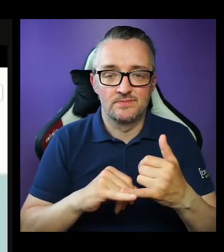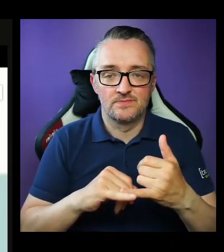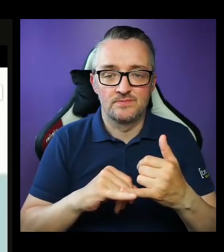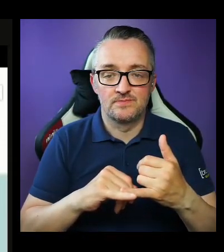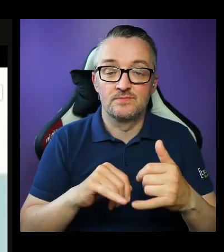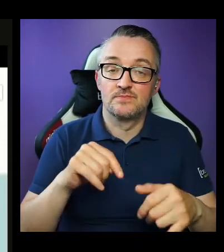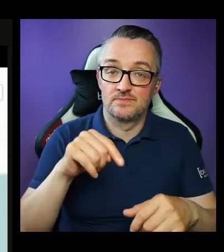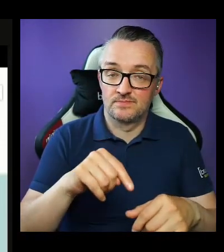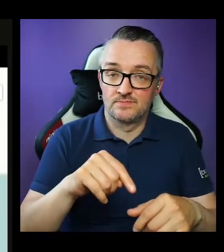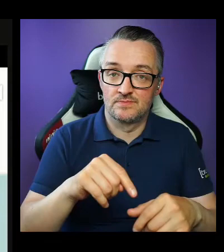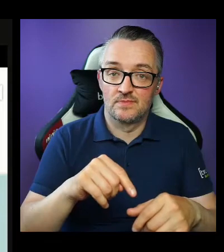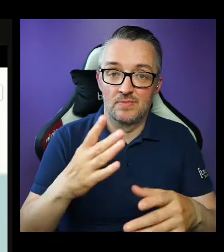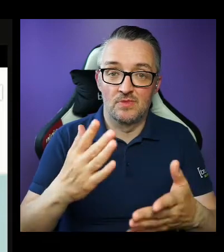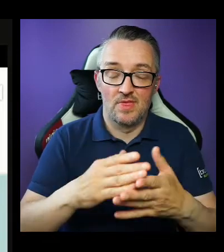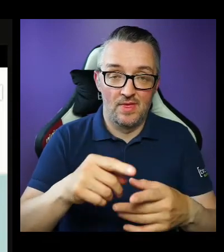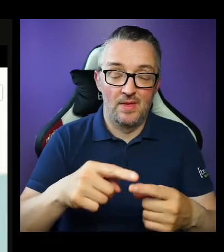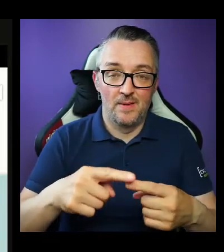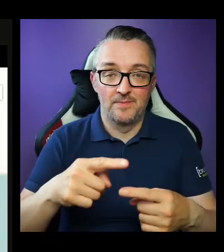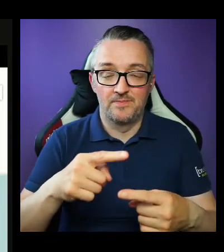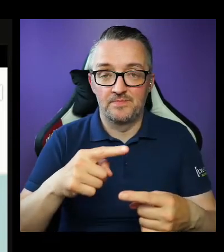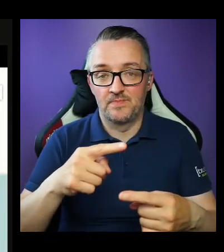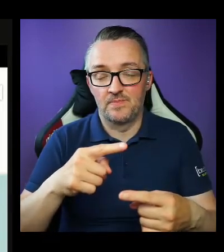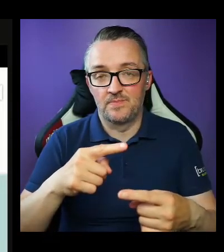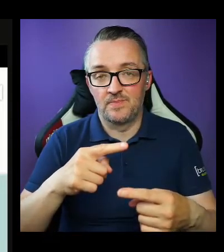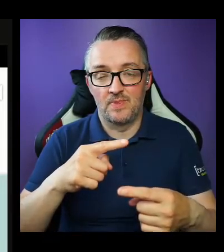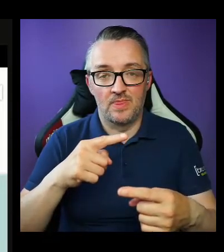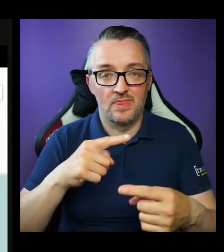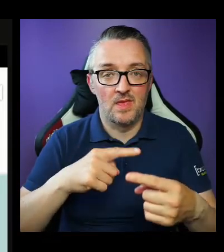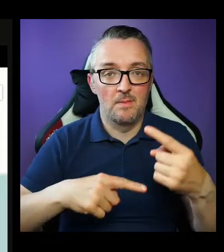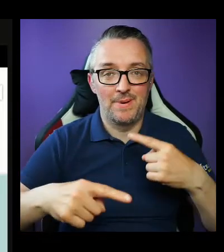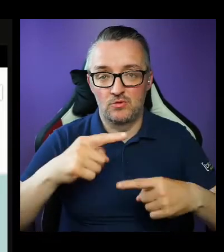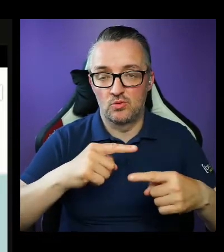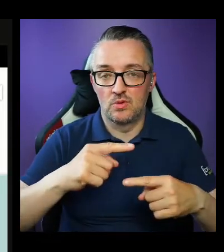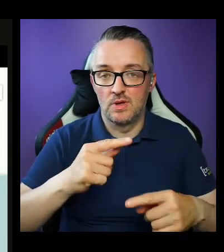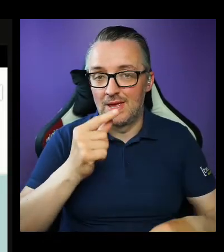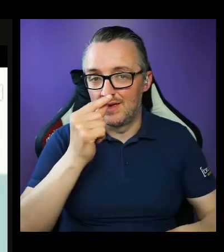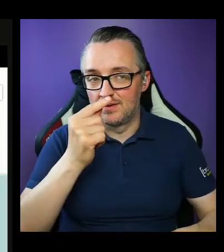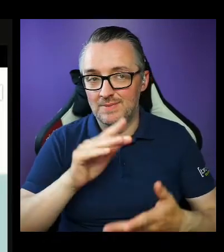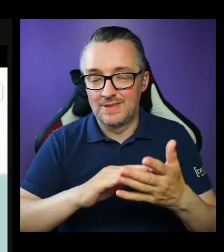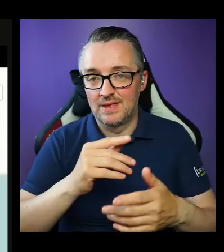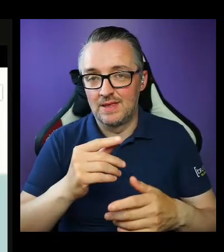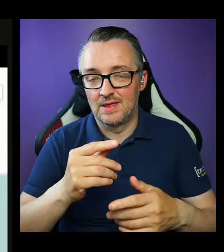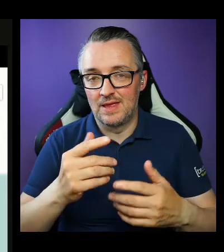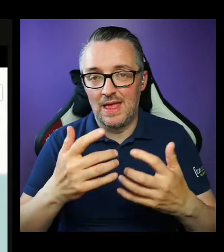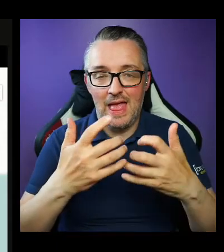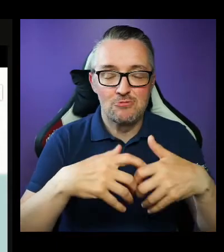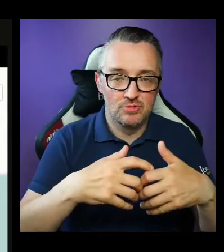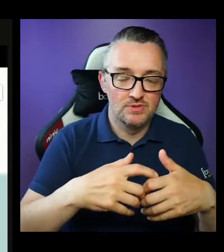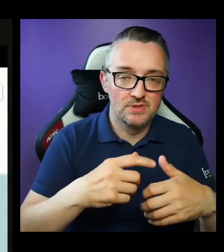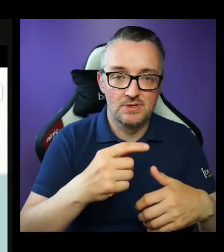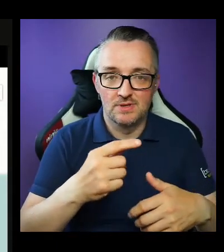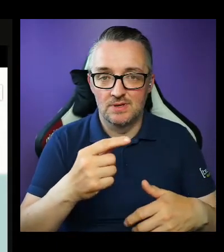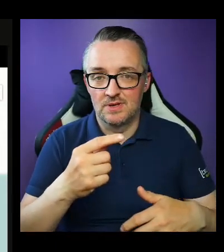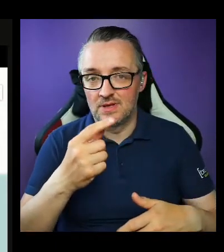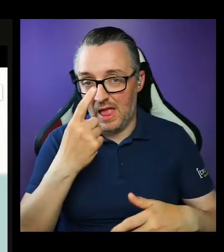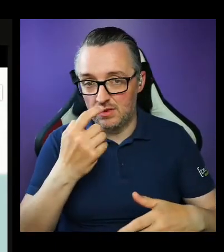which again goes back to the enabling engineers to work